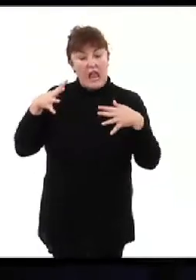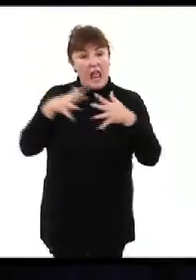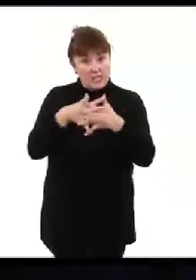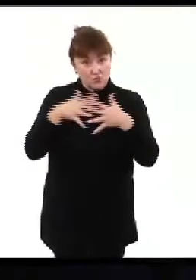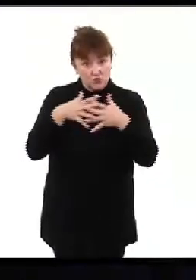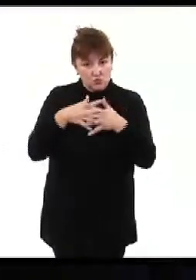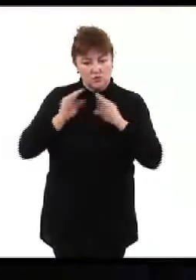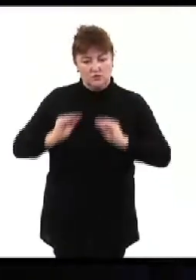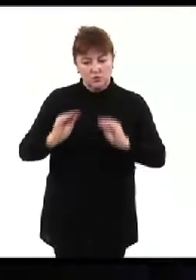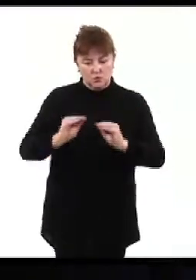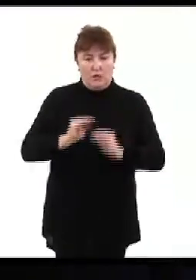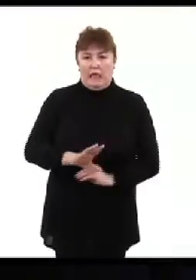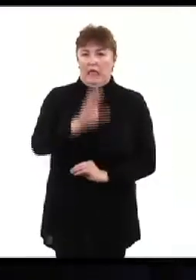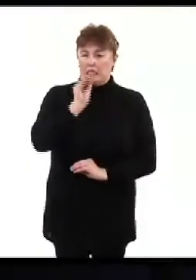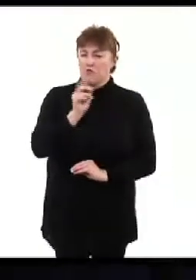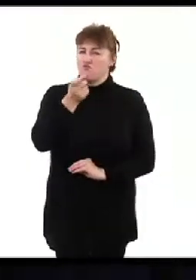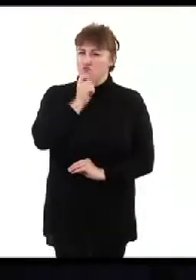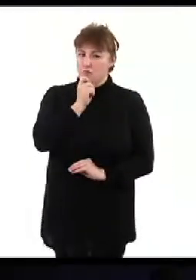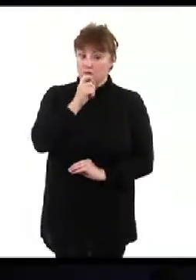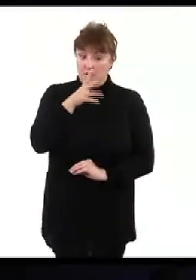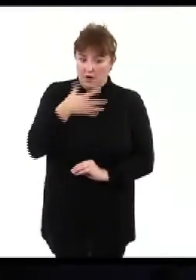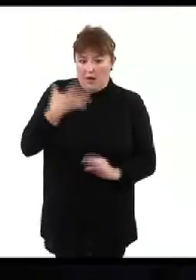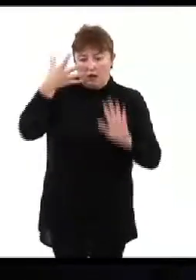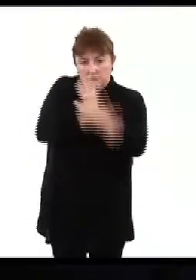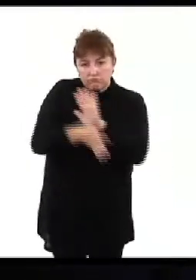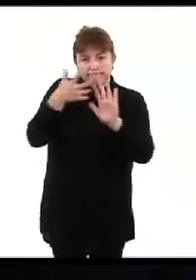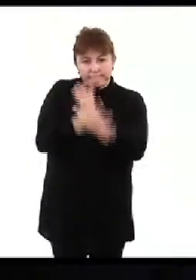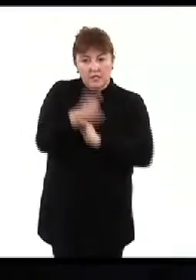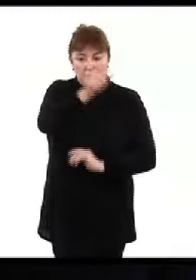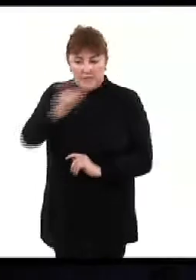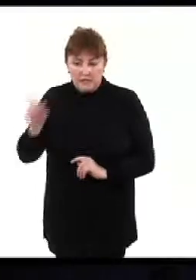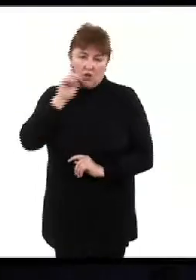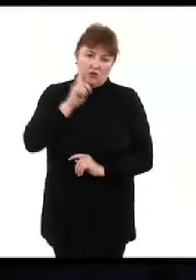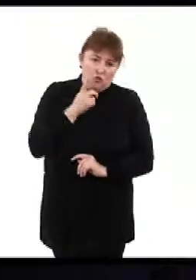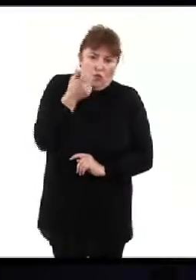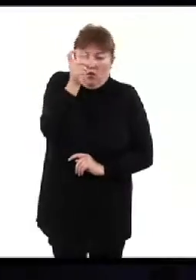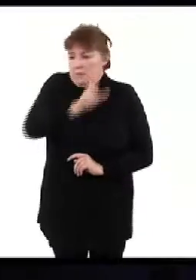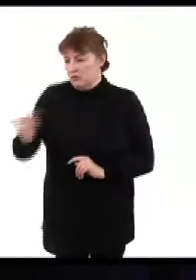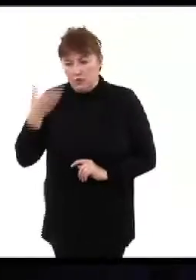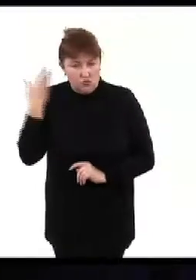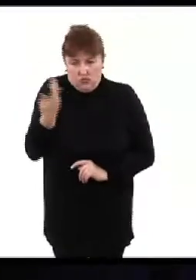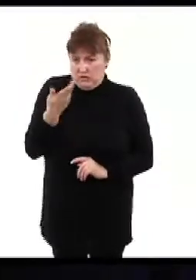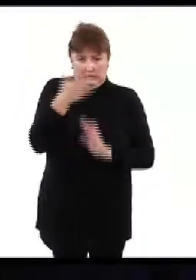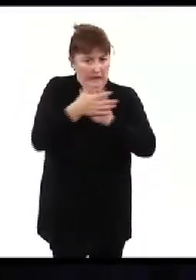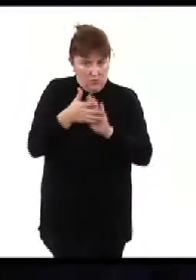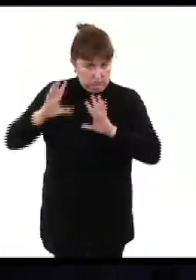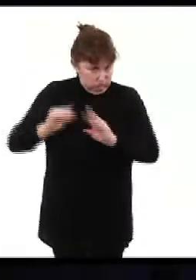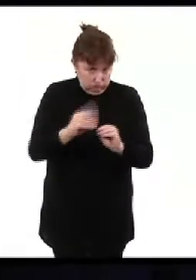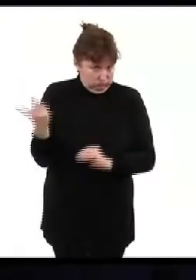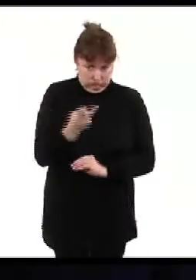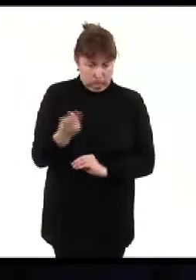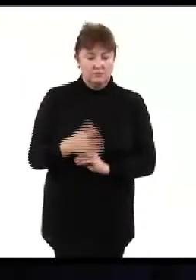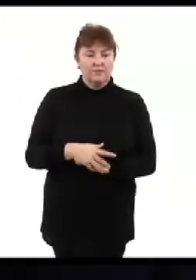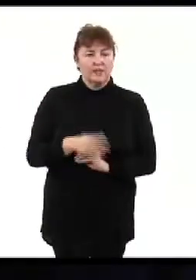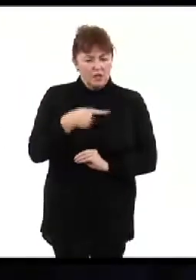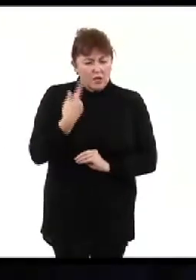So what I'd like to argue today is that sign languages and the deaf and hearing people who use them have a lot